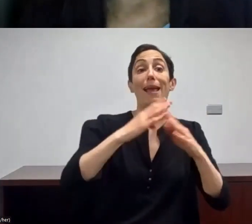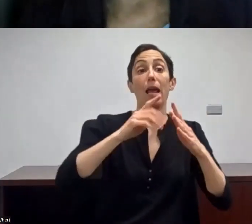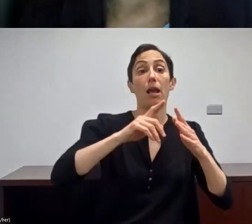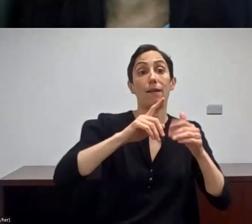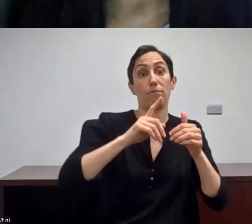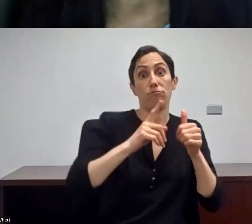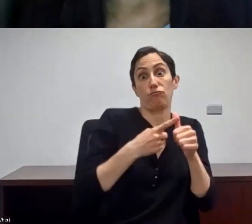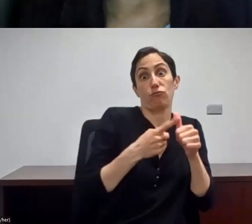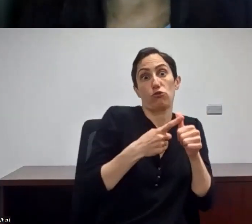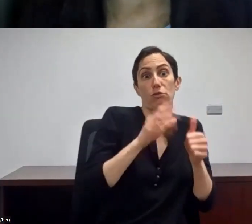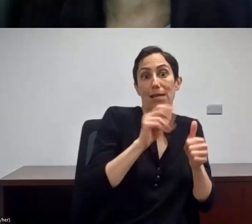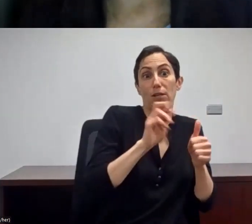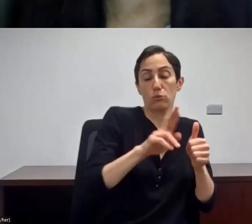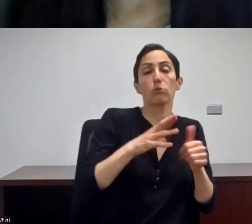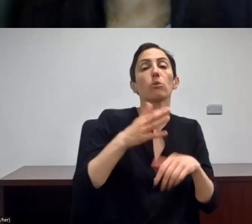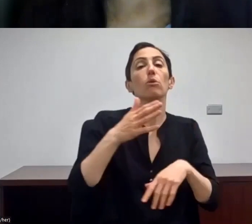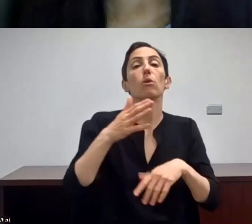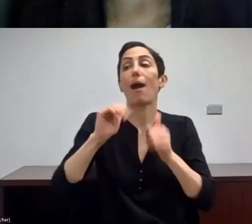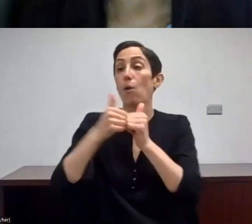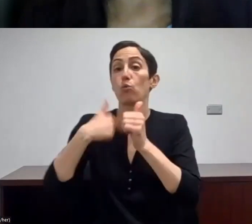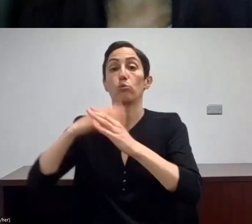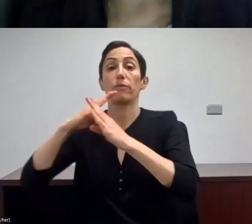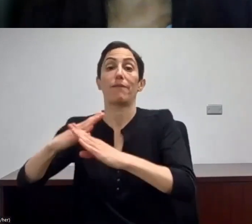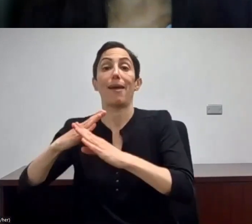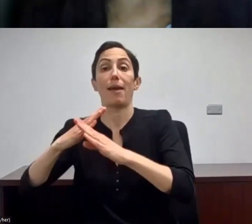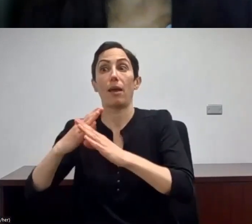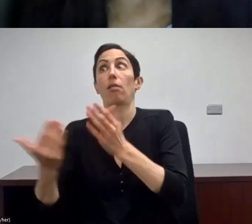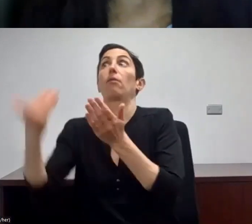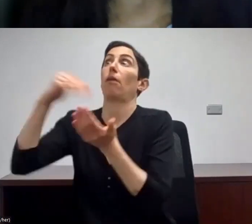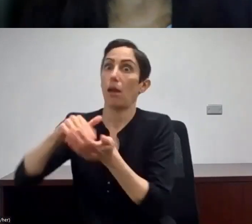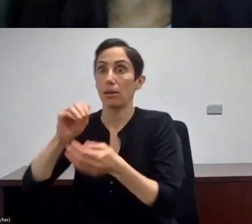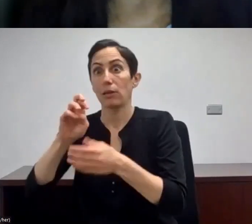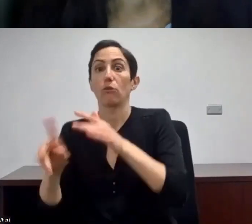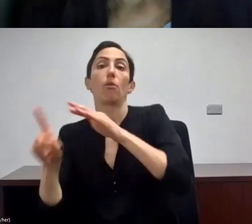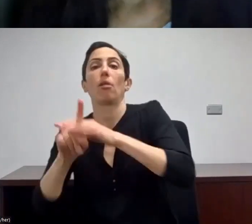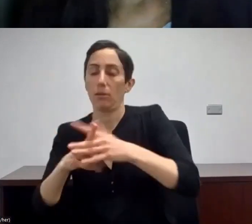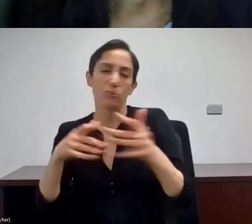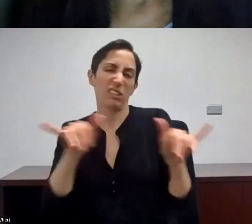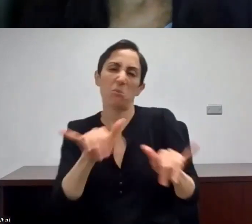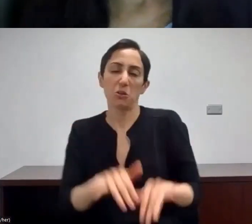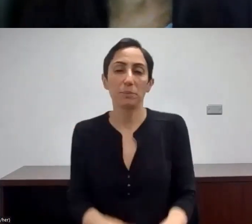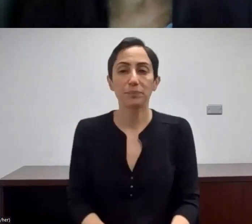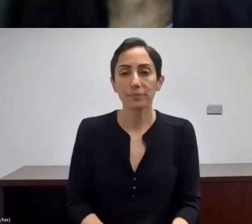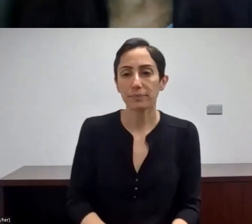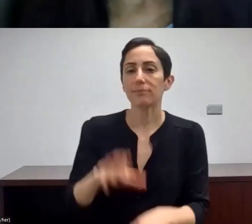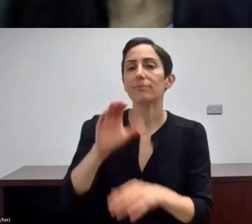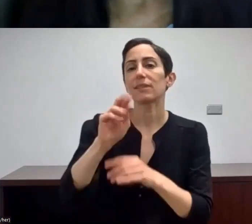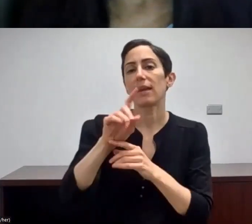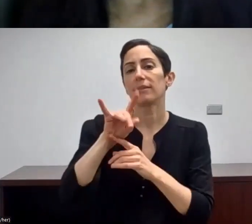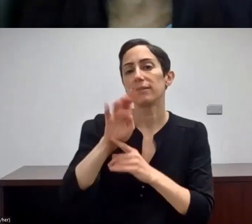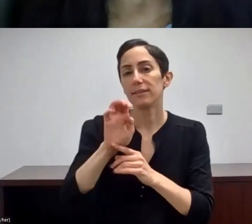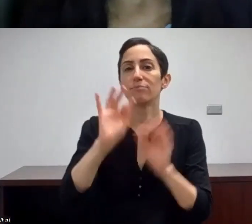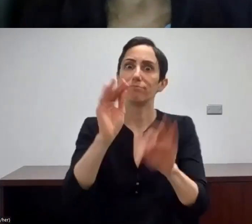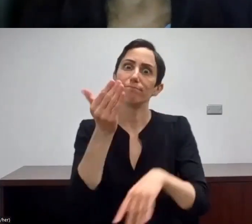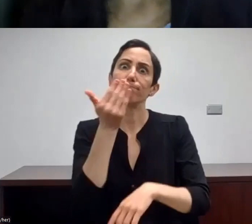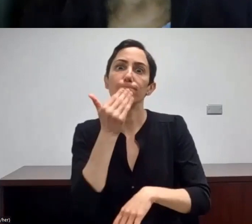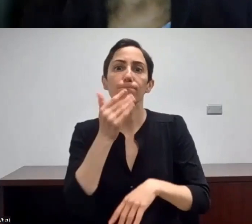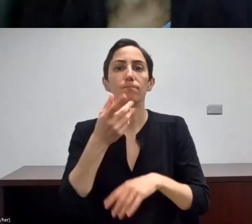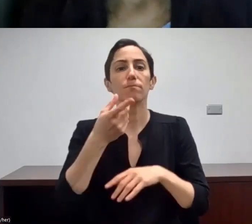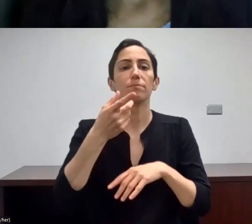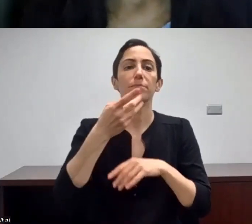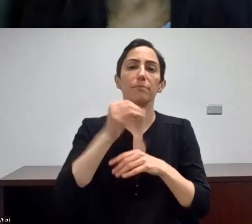Mr. Coleman, thank you so very much for this discussion today. I want to thank everyone who joined the